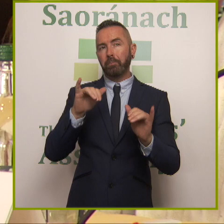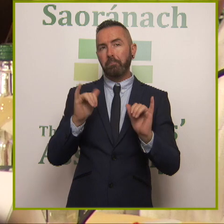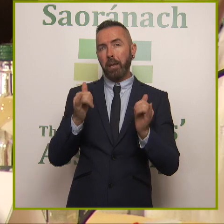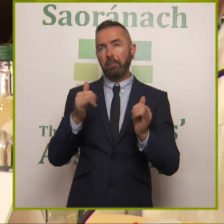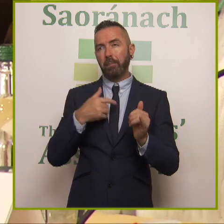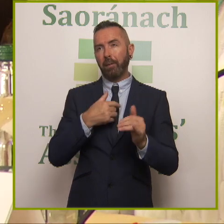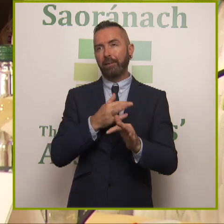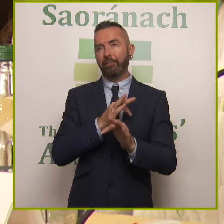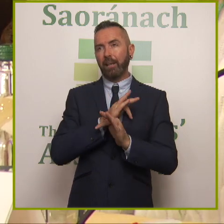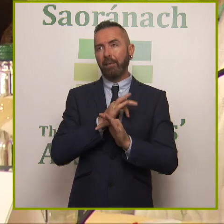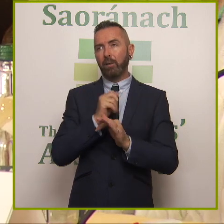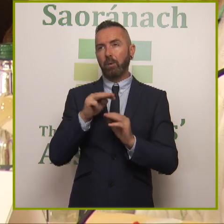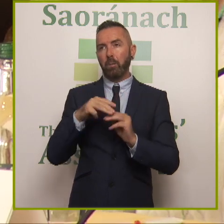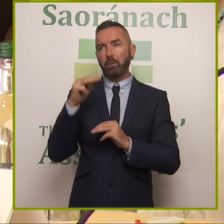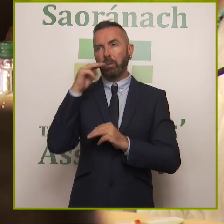would be